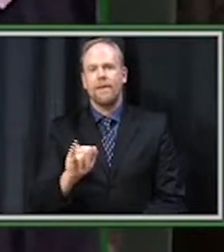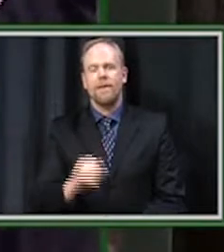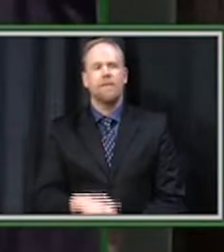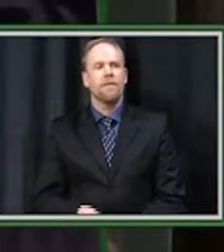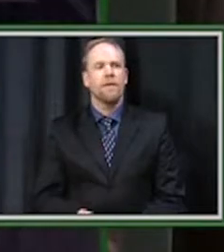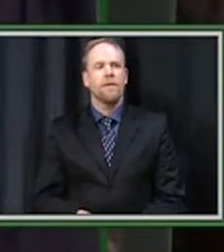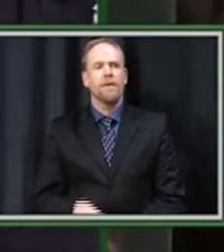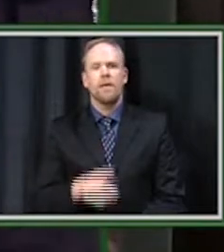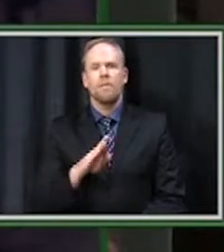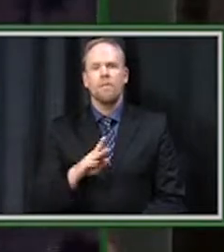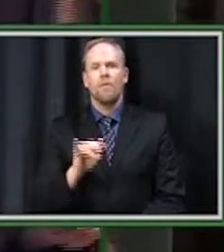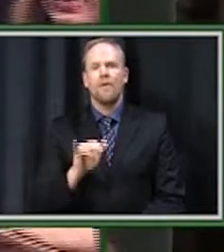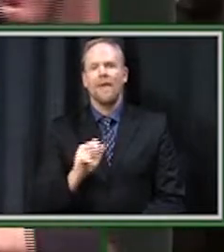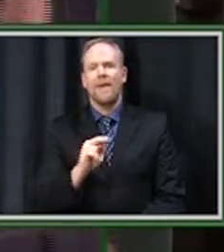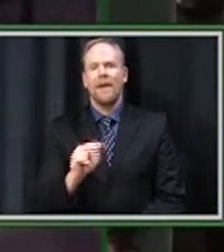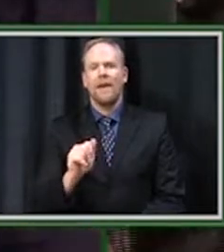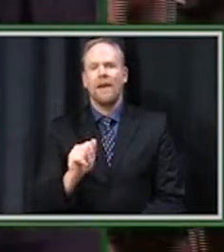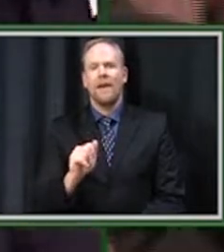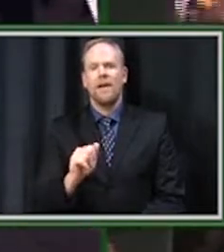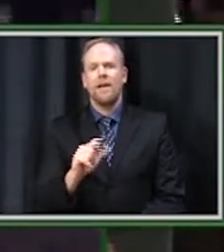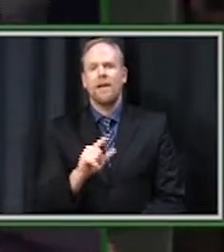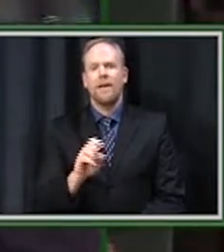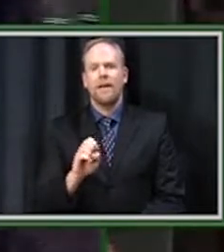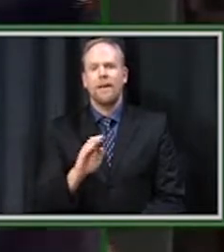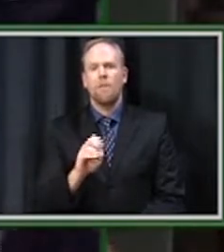Brianna Lee Burnside. Yeah!